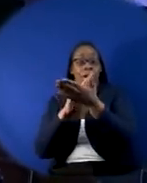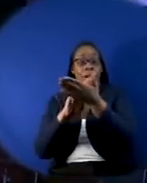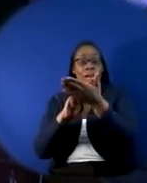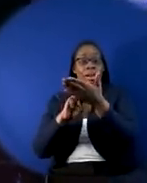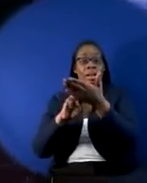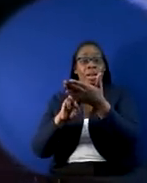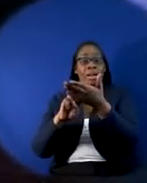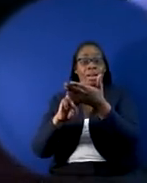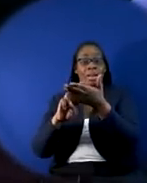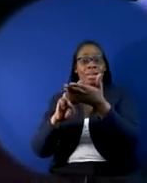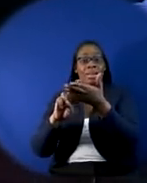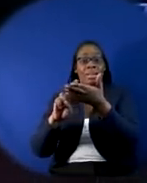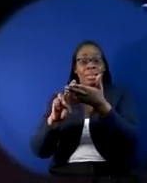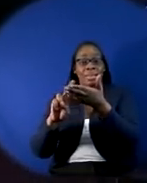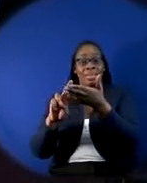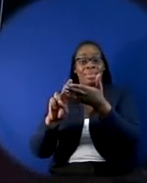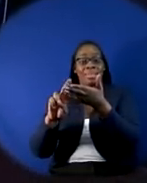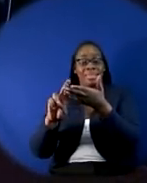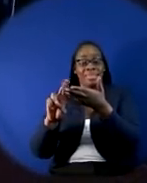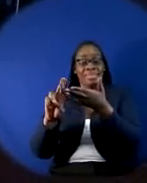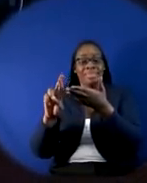righteous. Hallelujah.